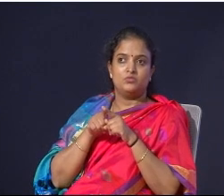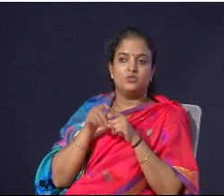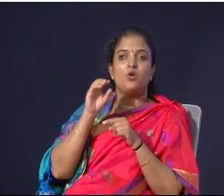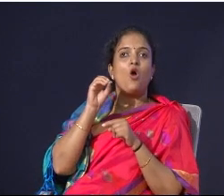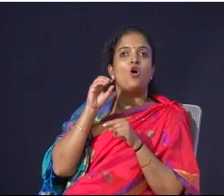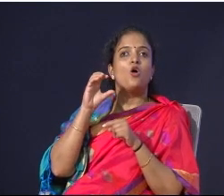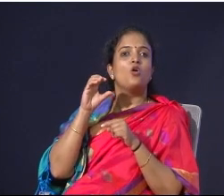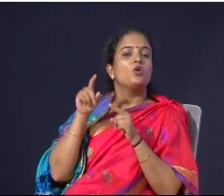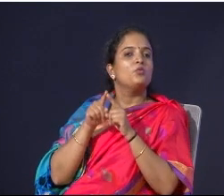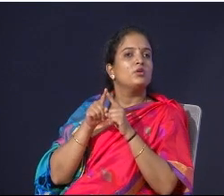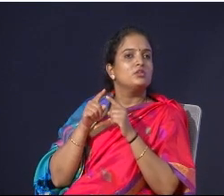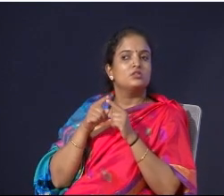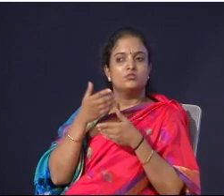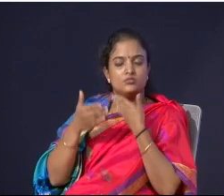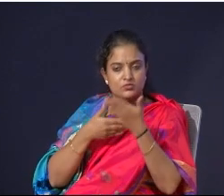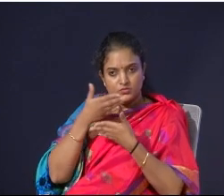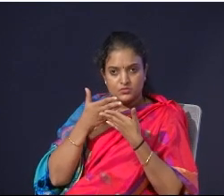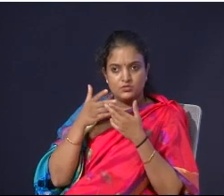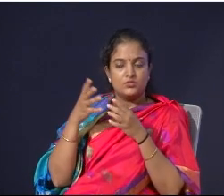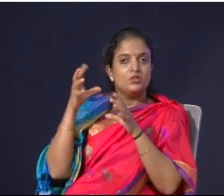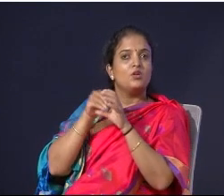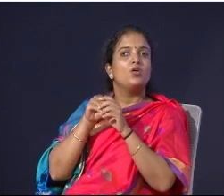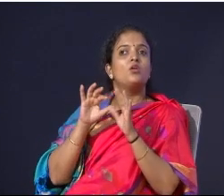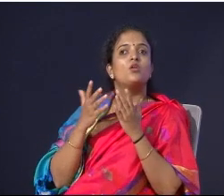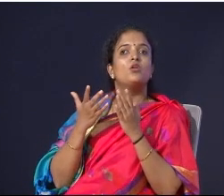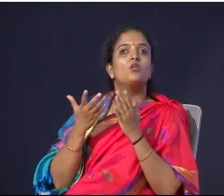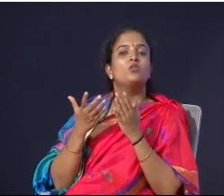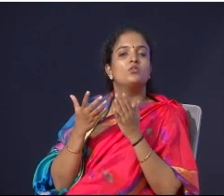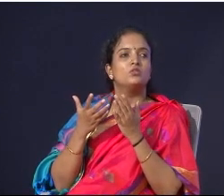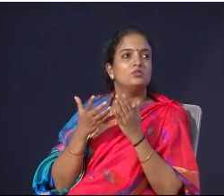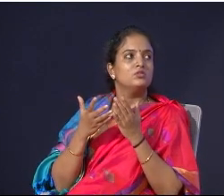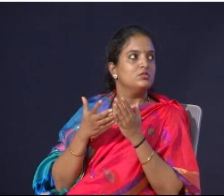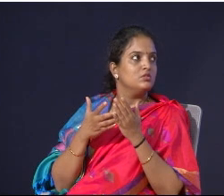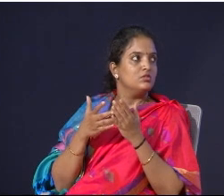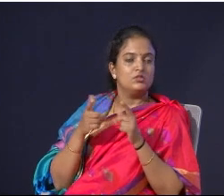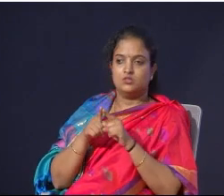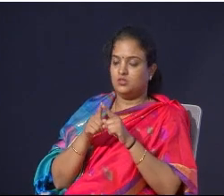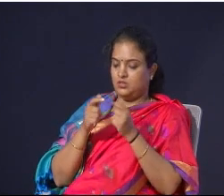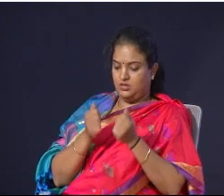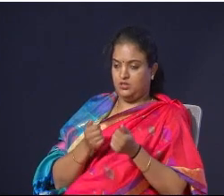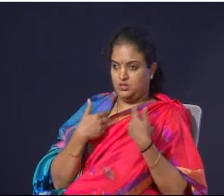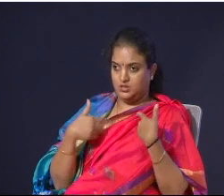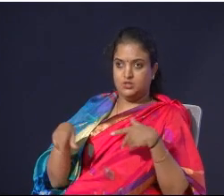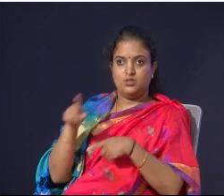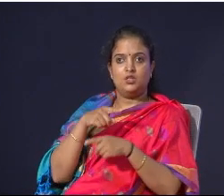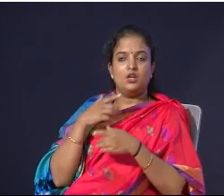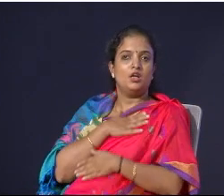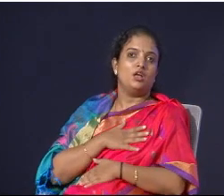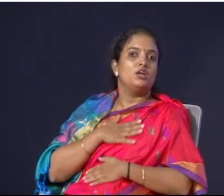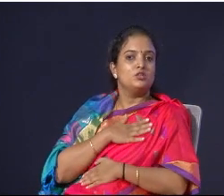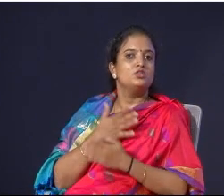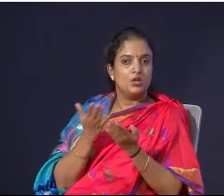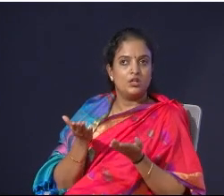therapist. She's telling us the interrelatedness, what I told you just now about me sitting in a wobbly seat and I couldn't just enjoy the movie,